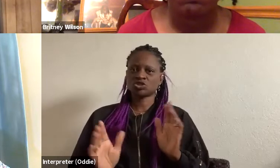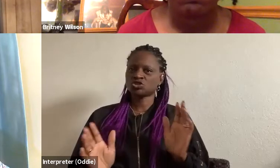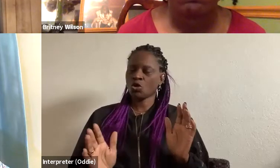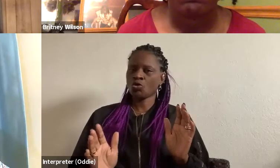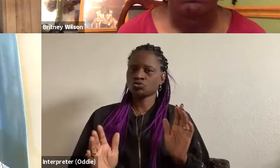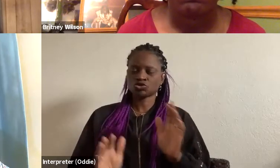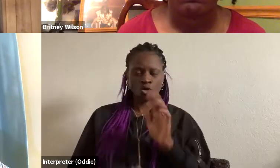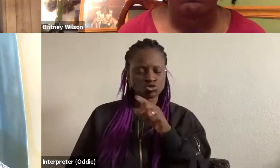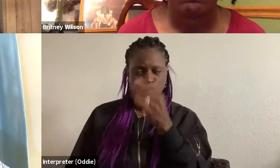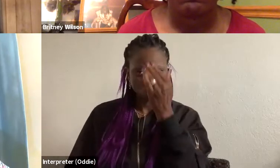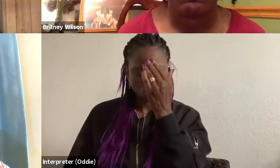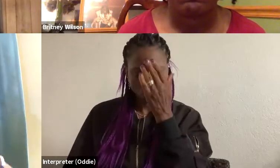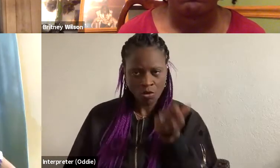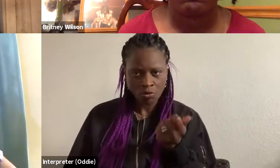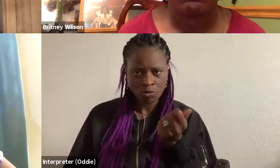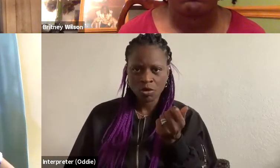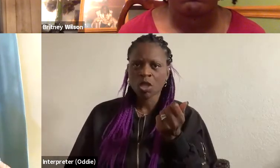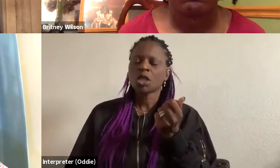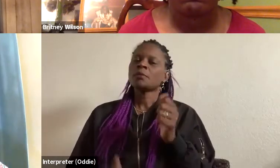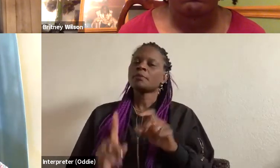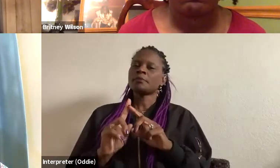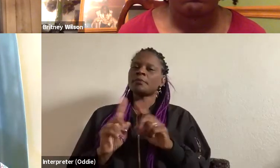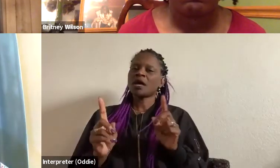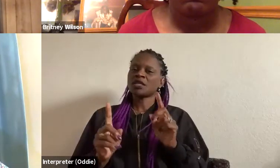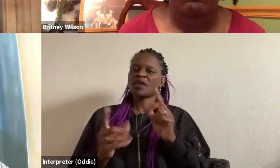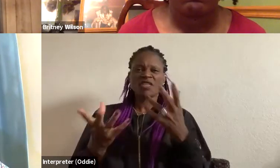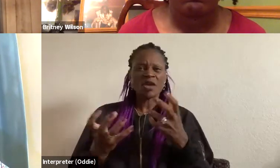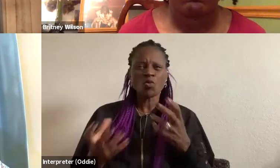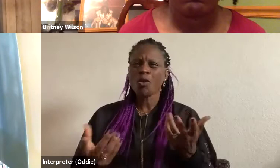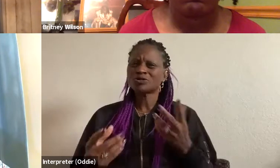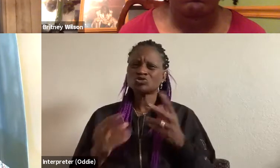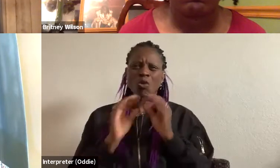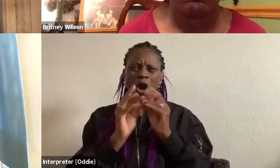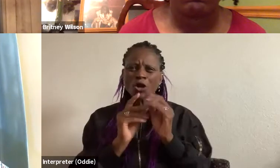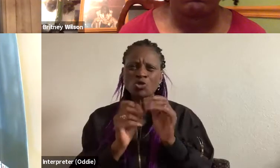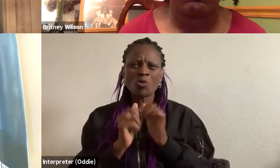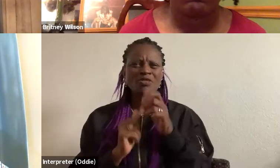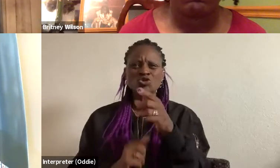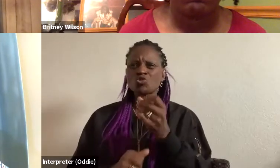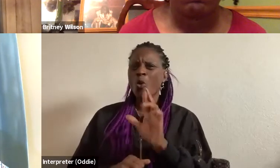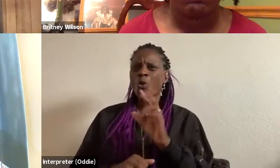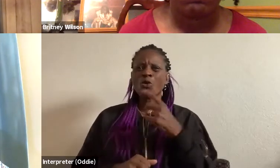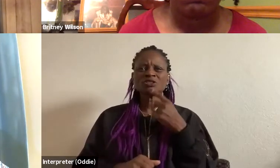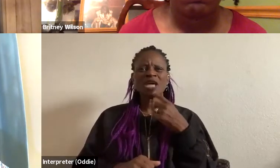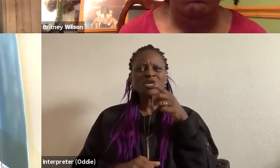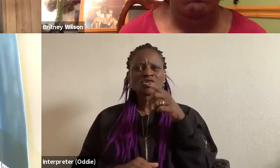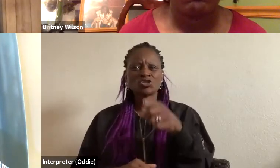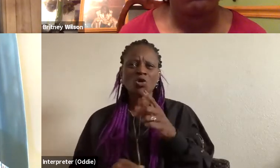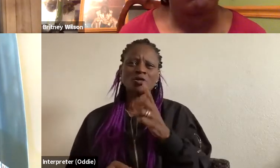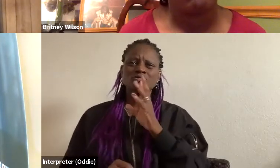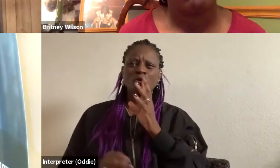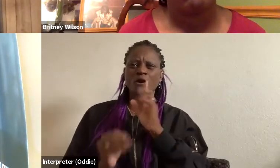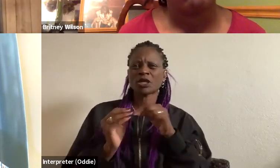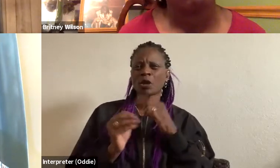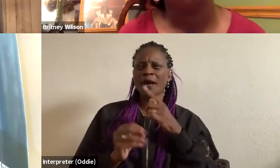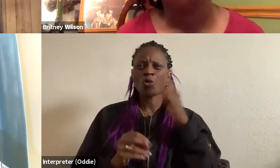real, want to fight you on something or want to say that, oh, why are you centering race, you know, within a